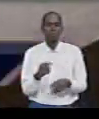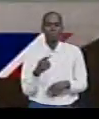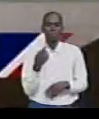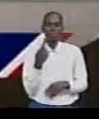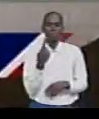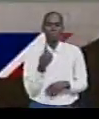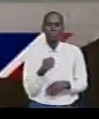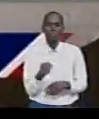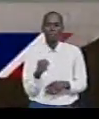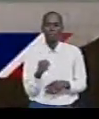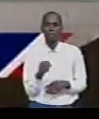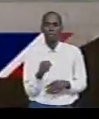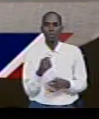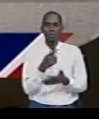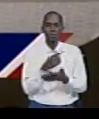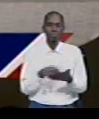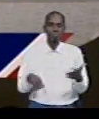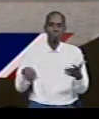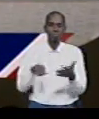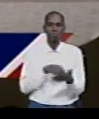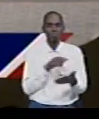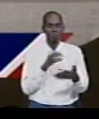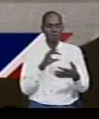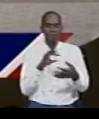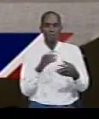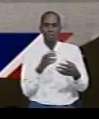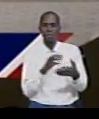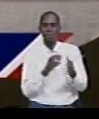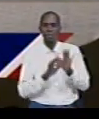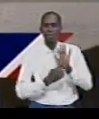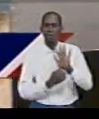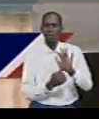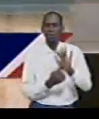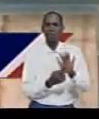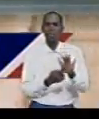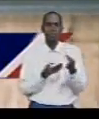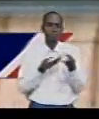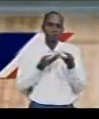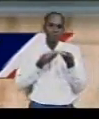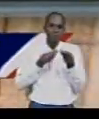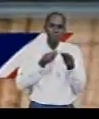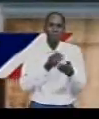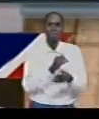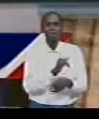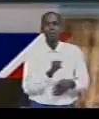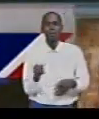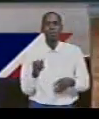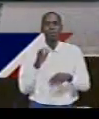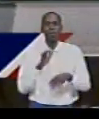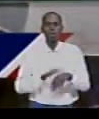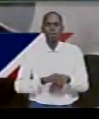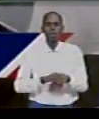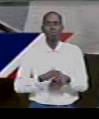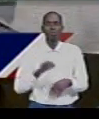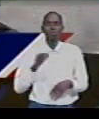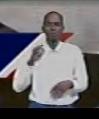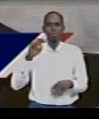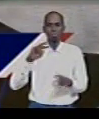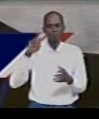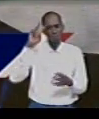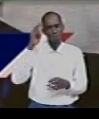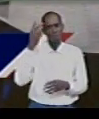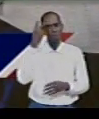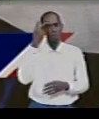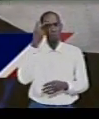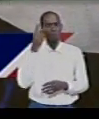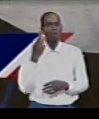and feeding of misinterpretation. Emulation, emulation, that word, emulation. We'll